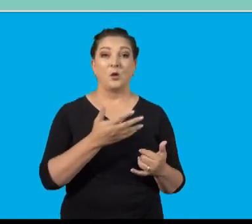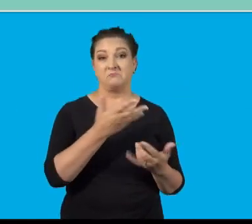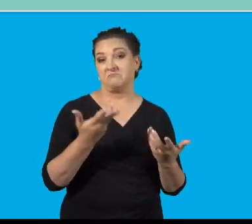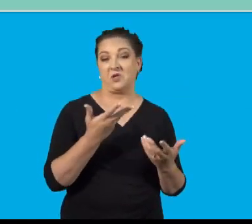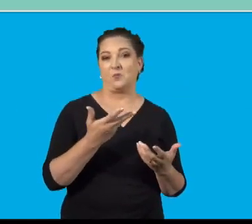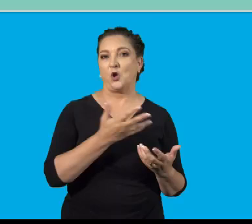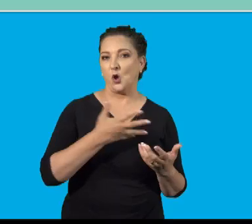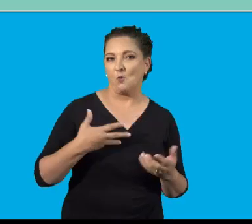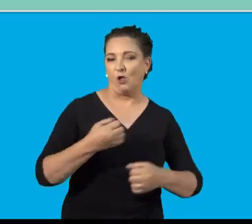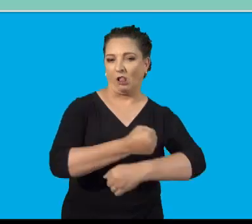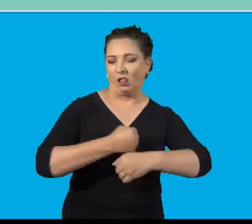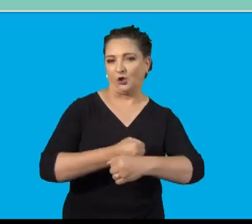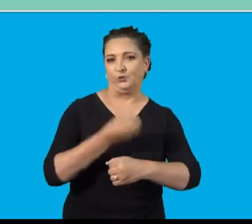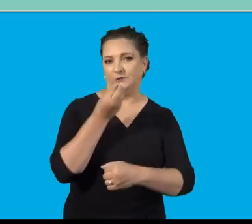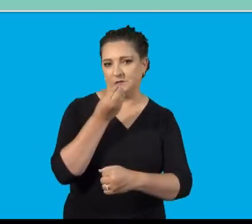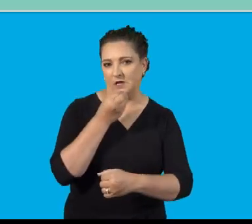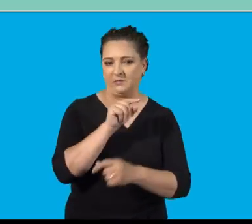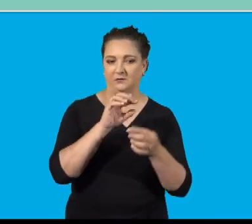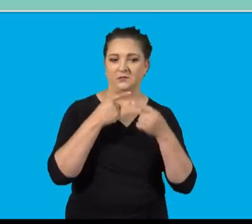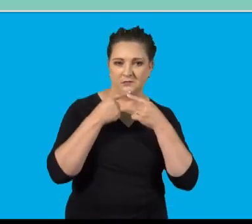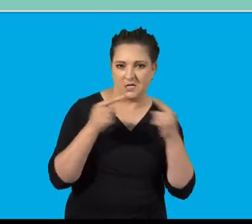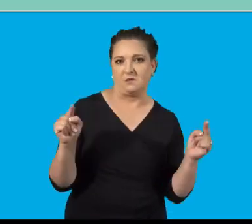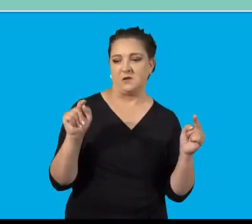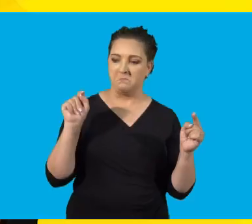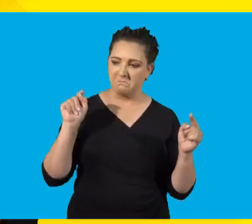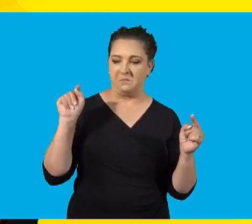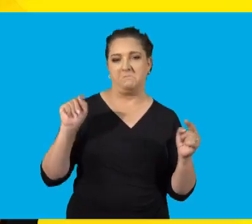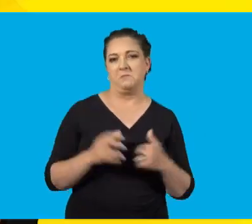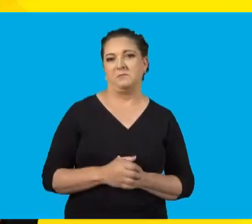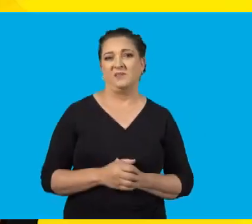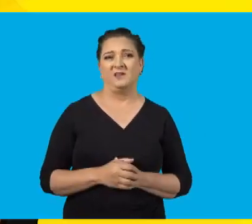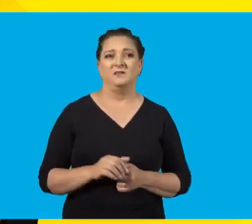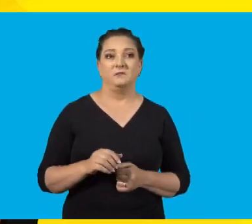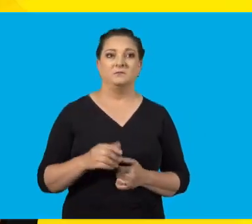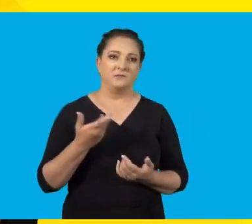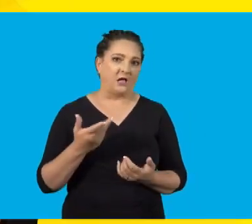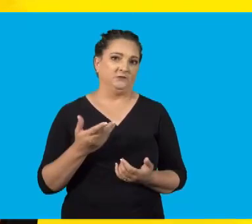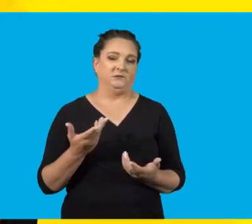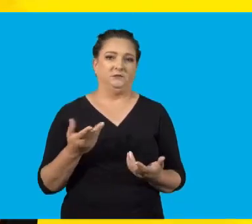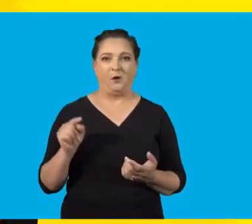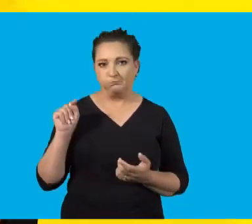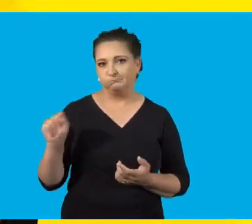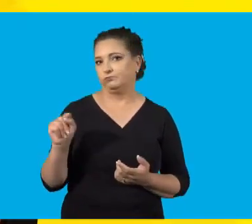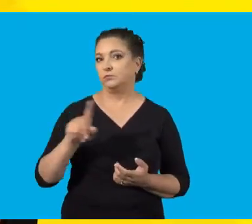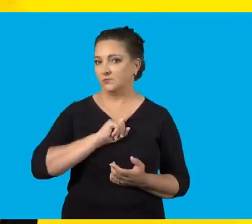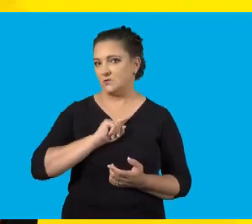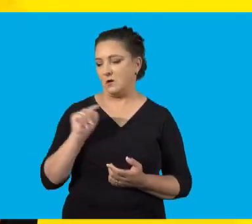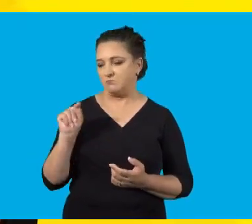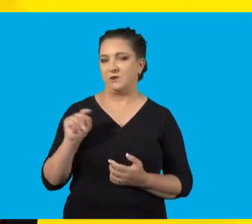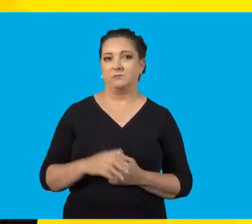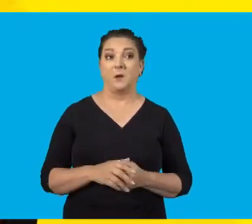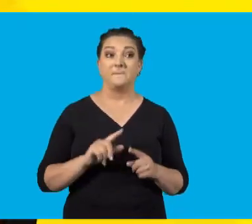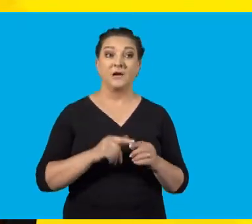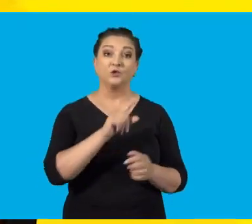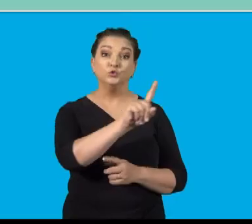school, mom cooks supper. It's a statement, all right, and it just is making a point, so it ends on a